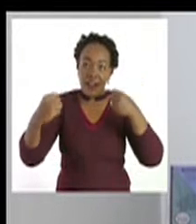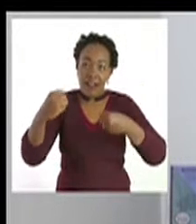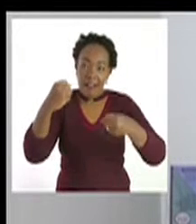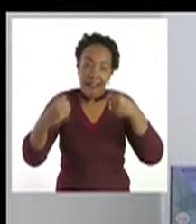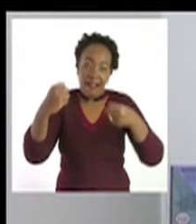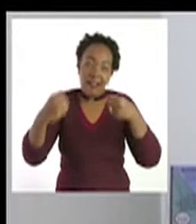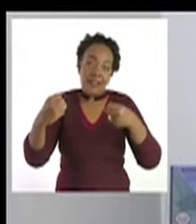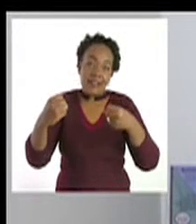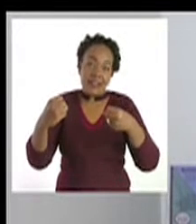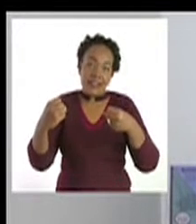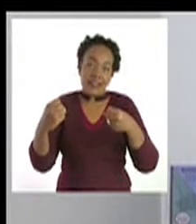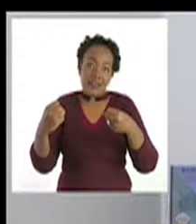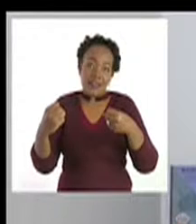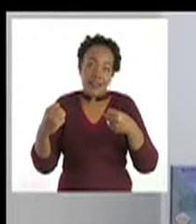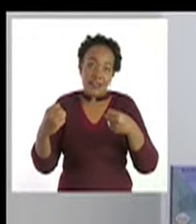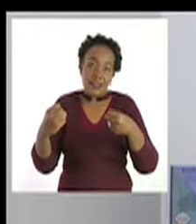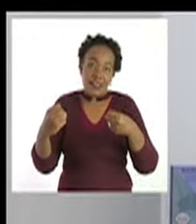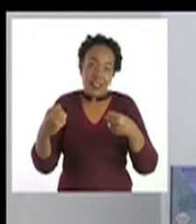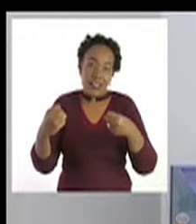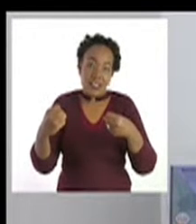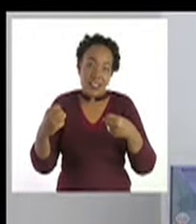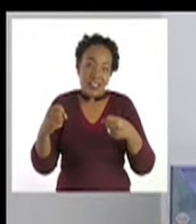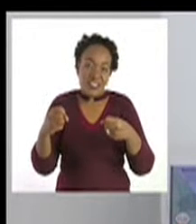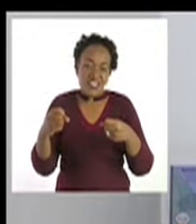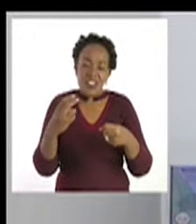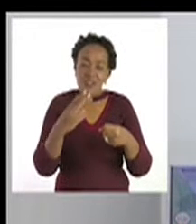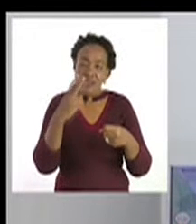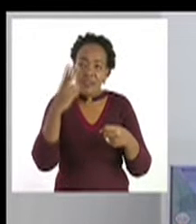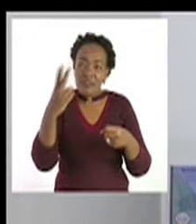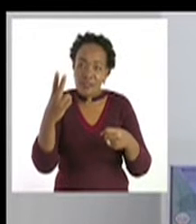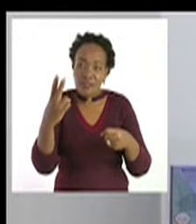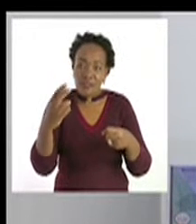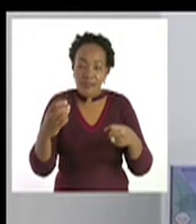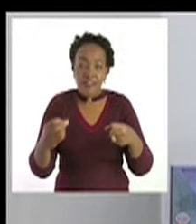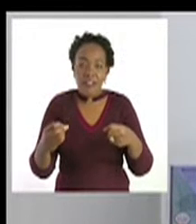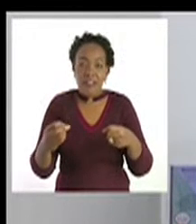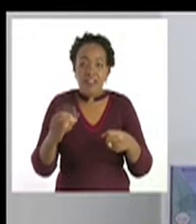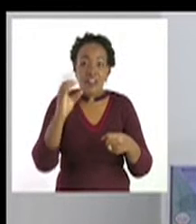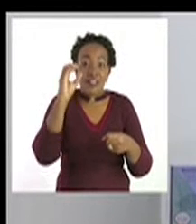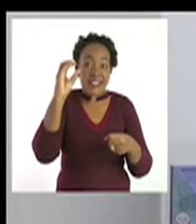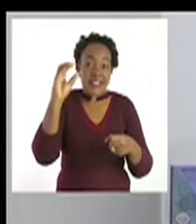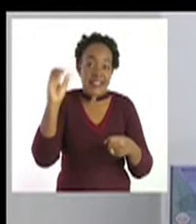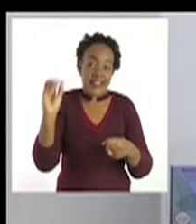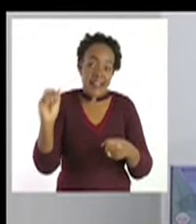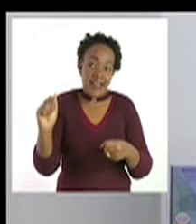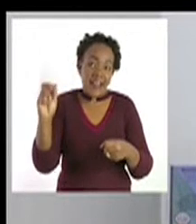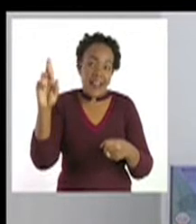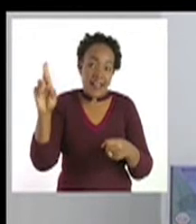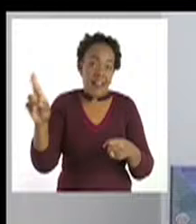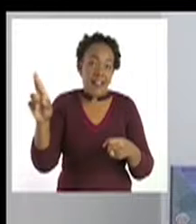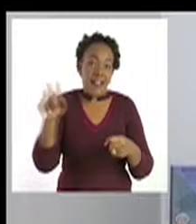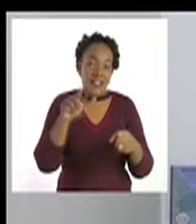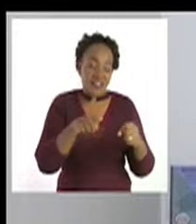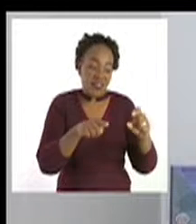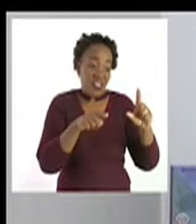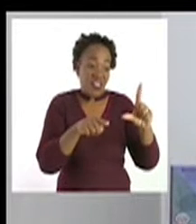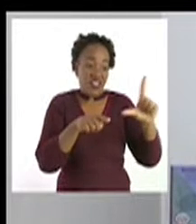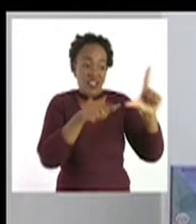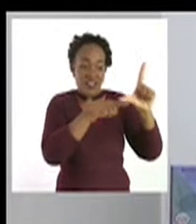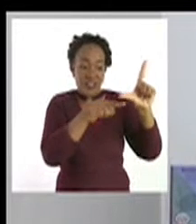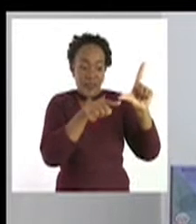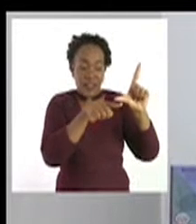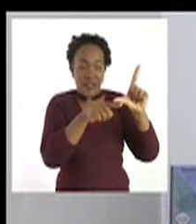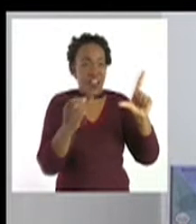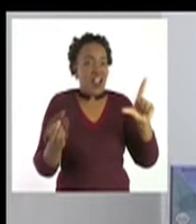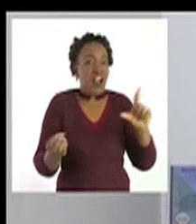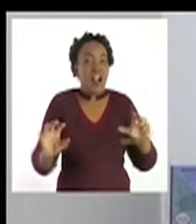cars. So we look for cars here. This is cars. How